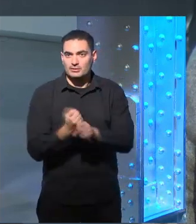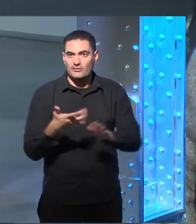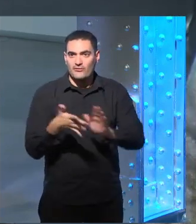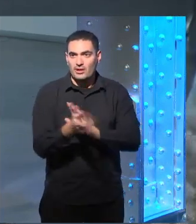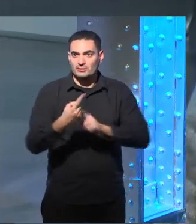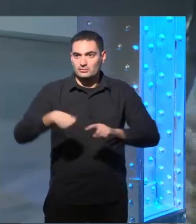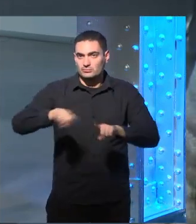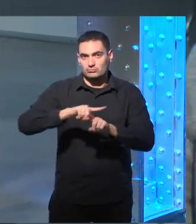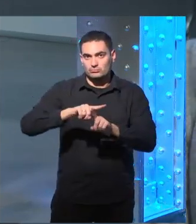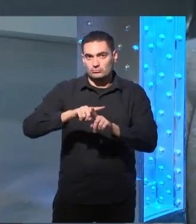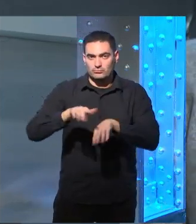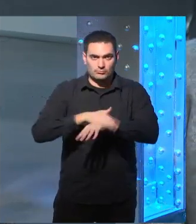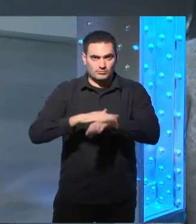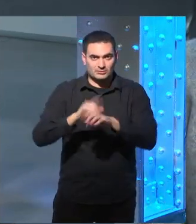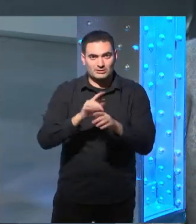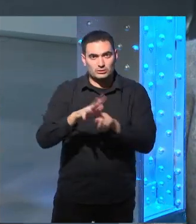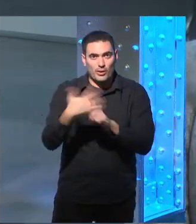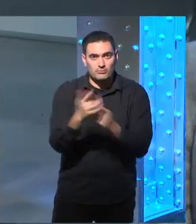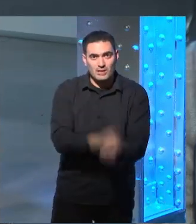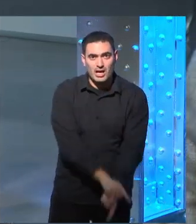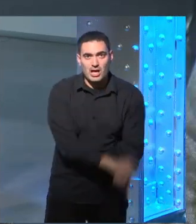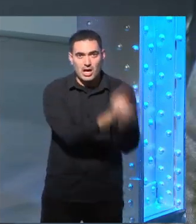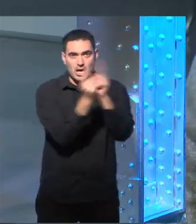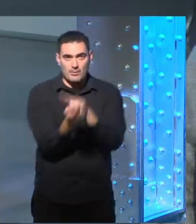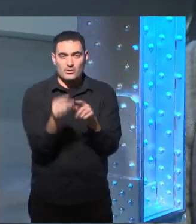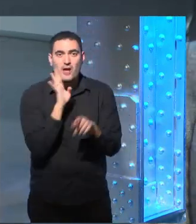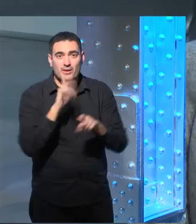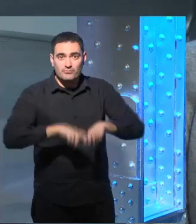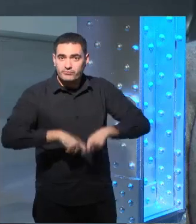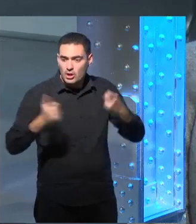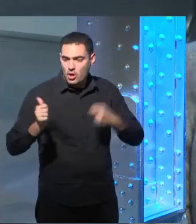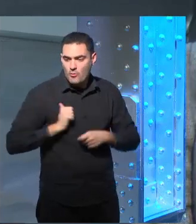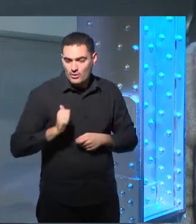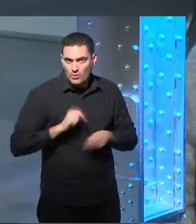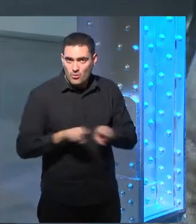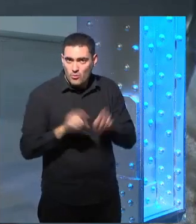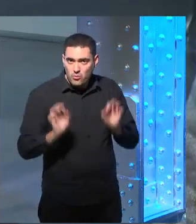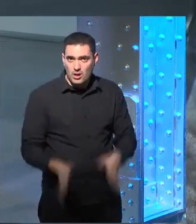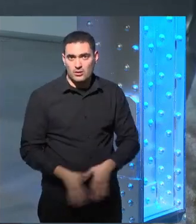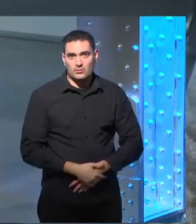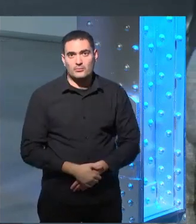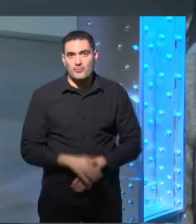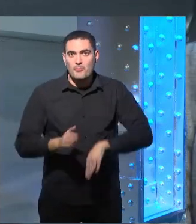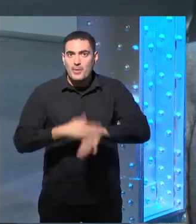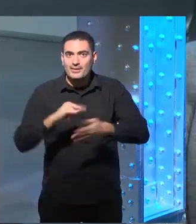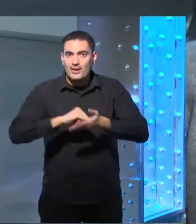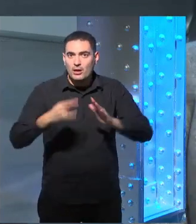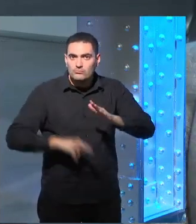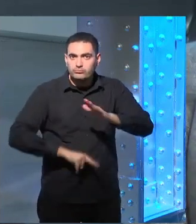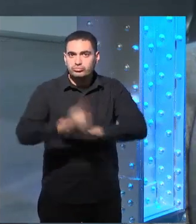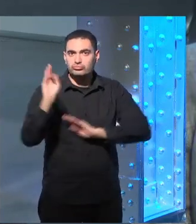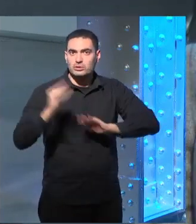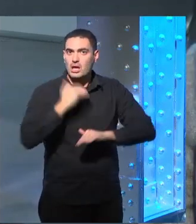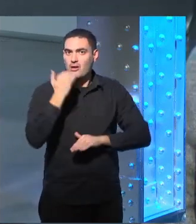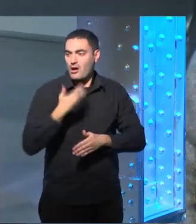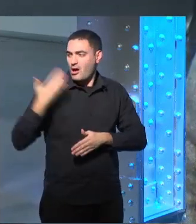people that are working in this area to turn it around and turn that gap into an opportunity. Let's take advantage of all